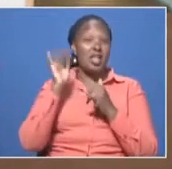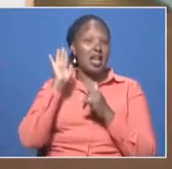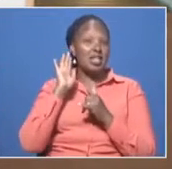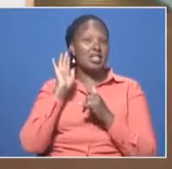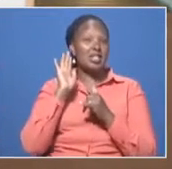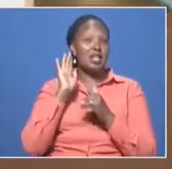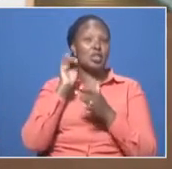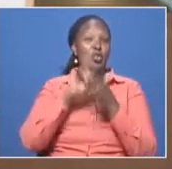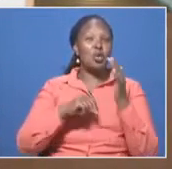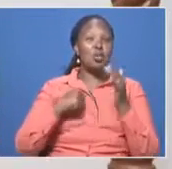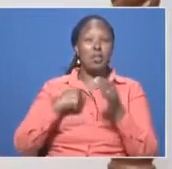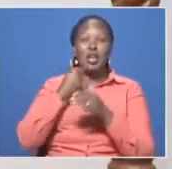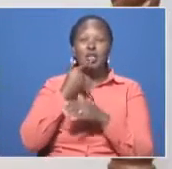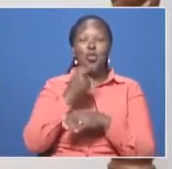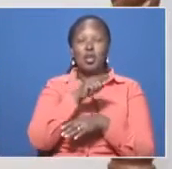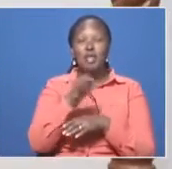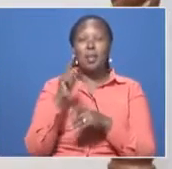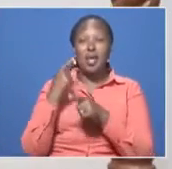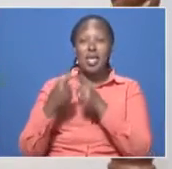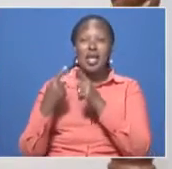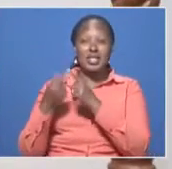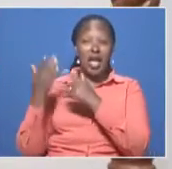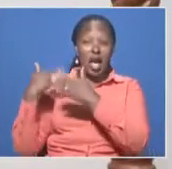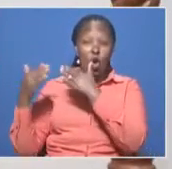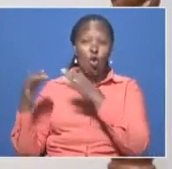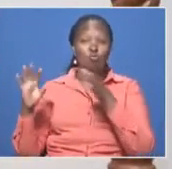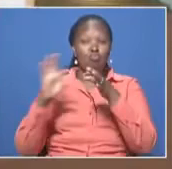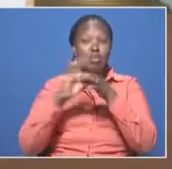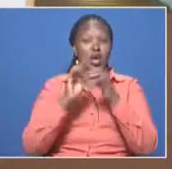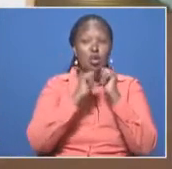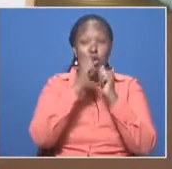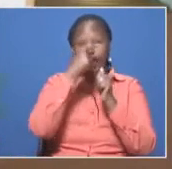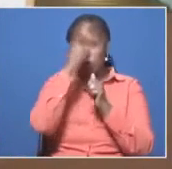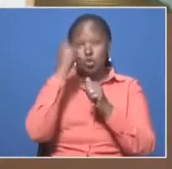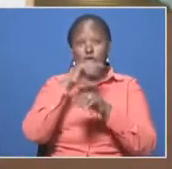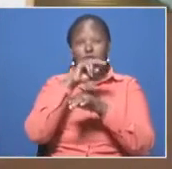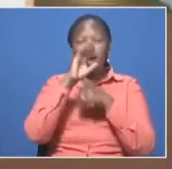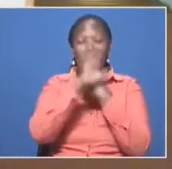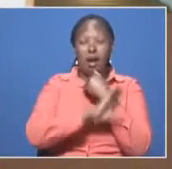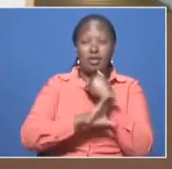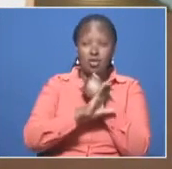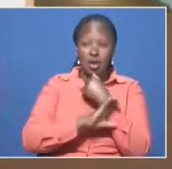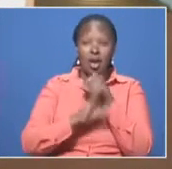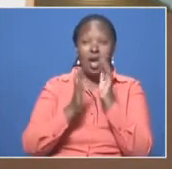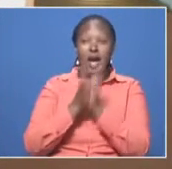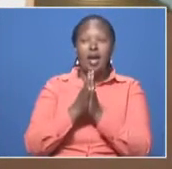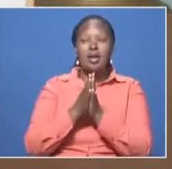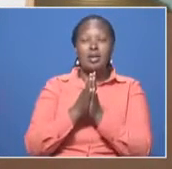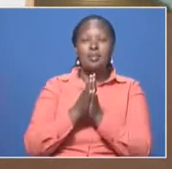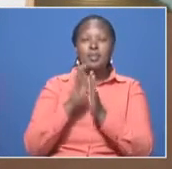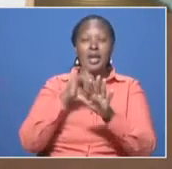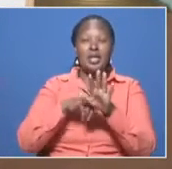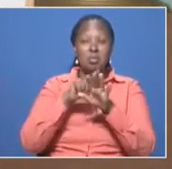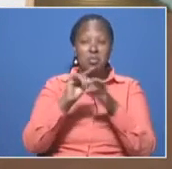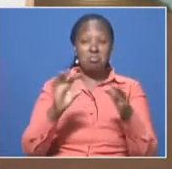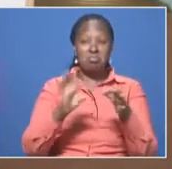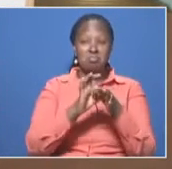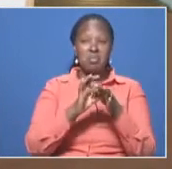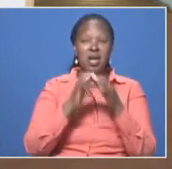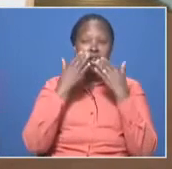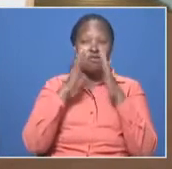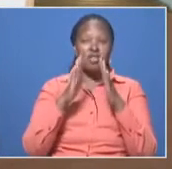to what I told them years ago. Right. Come together for the sake of the country. And then I think once they came together, the